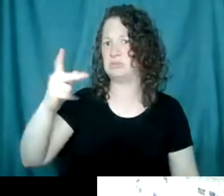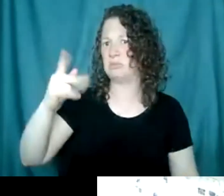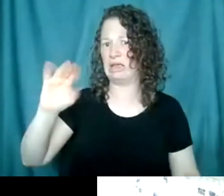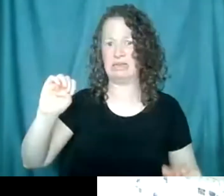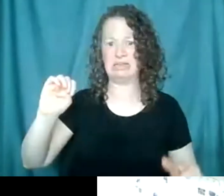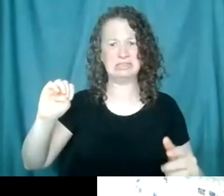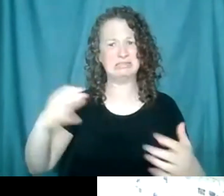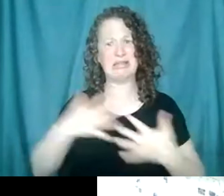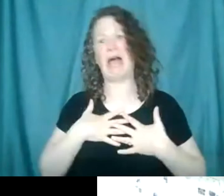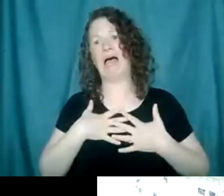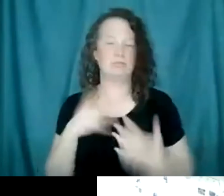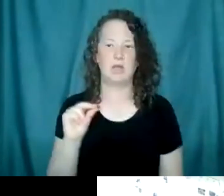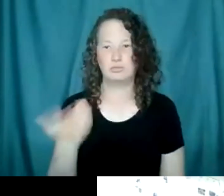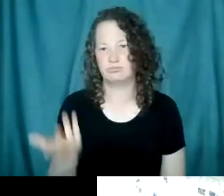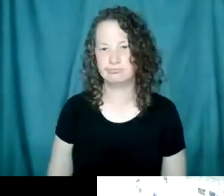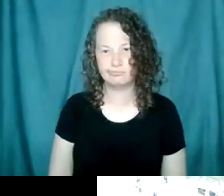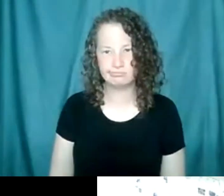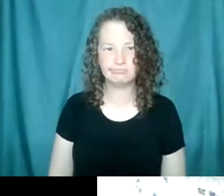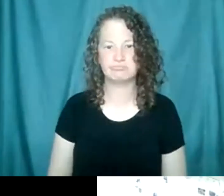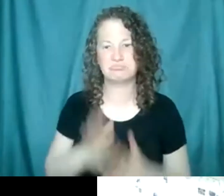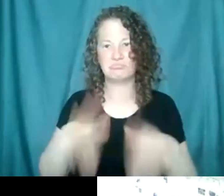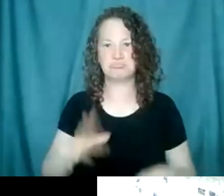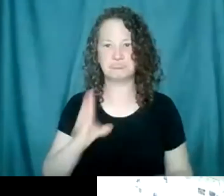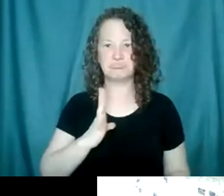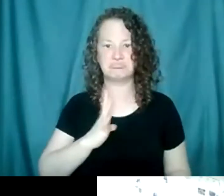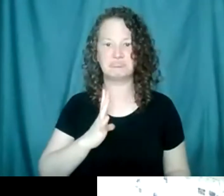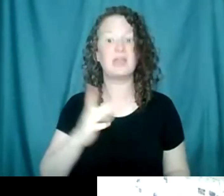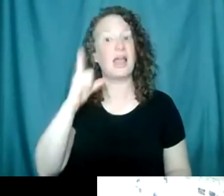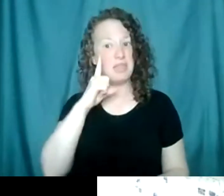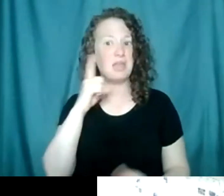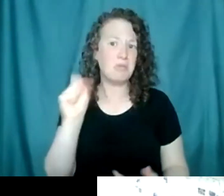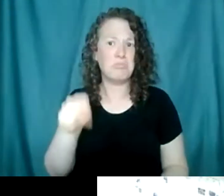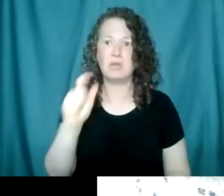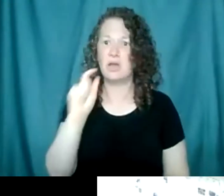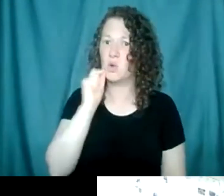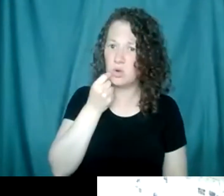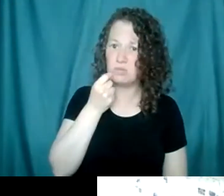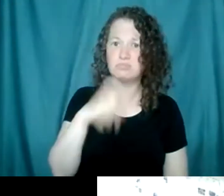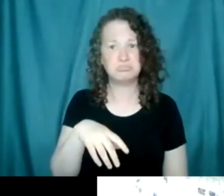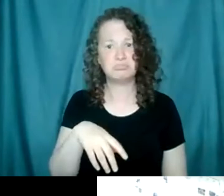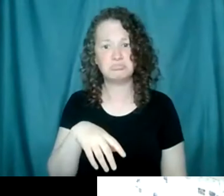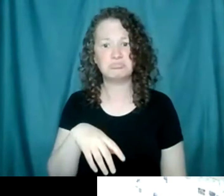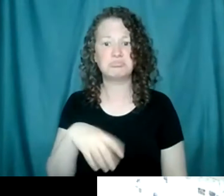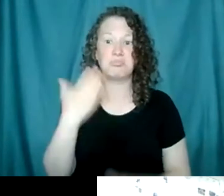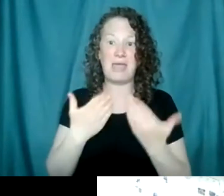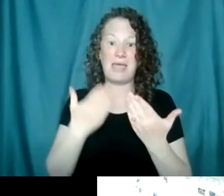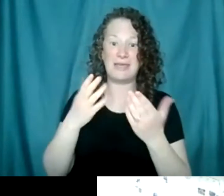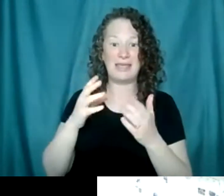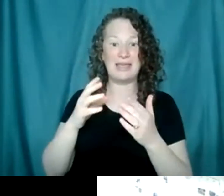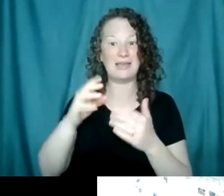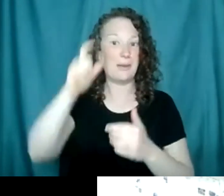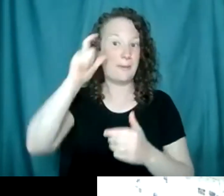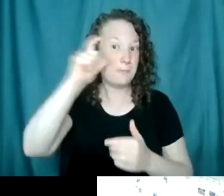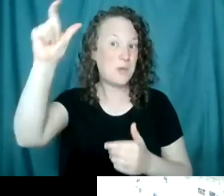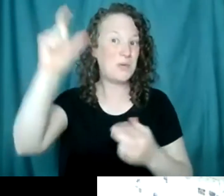I'll be really sad? No. Like, I think it would be really cool. Maybe if we've had some successful missions to the moon and Mars, and then I